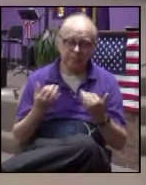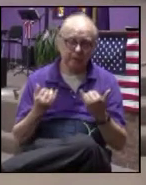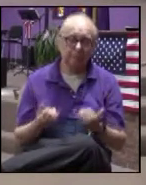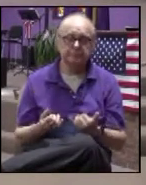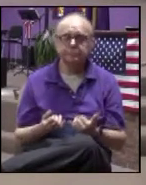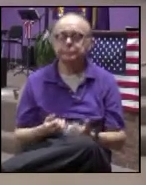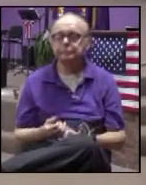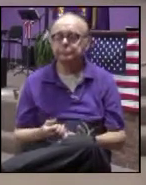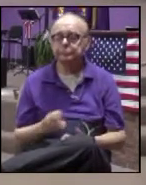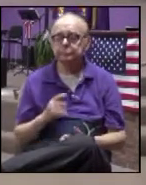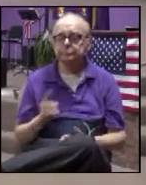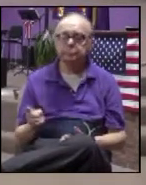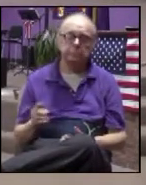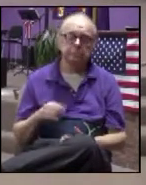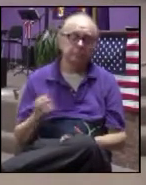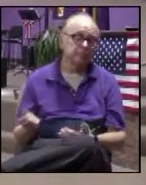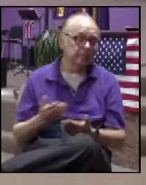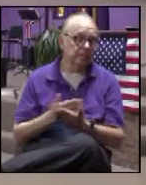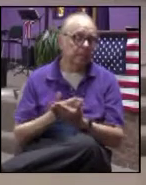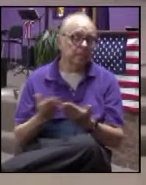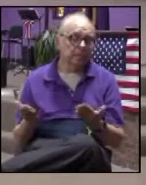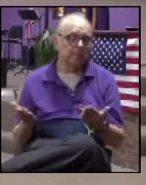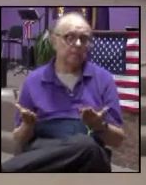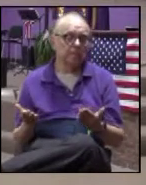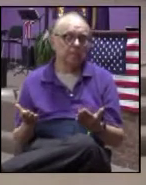Now, there was another thing,